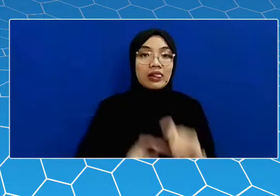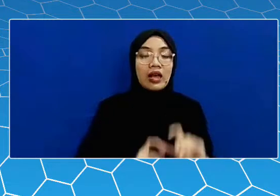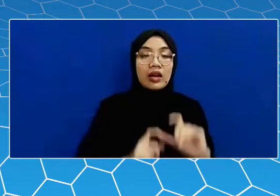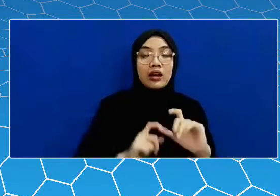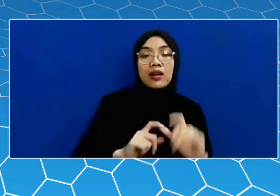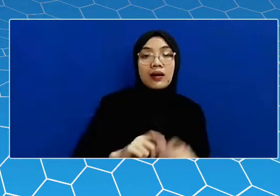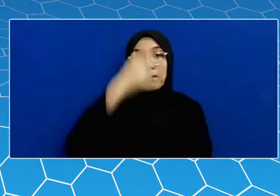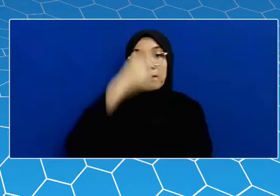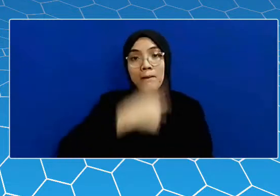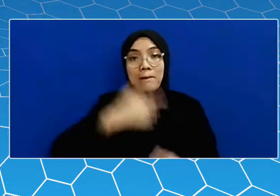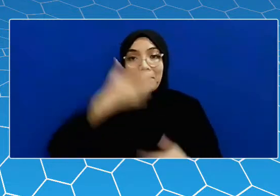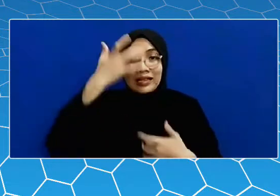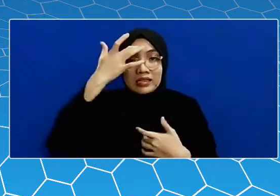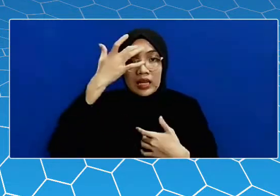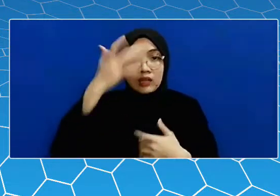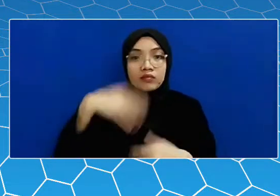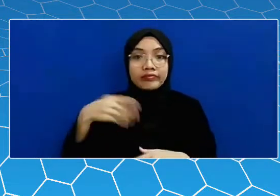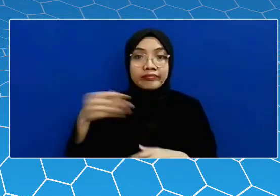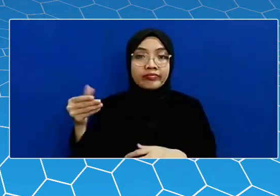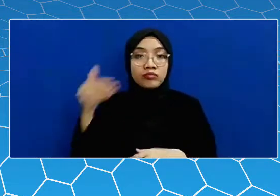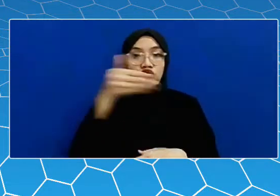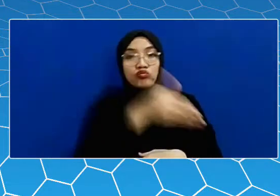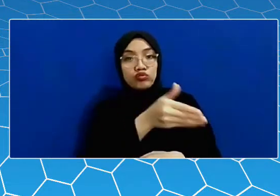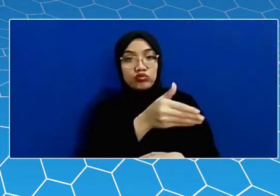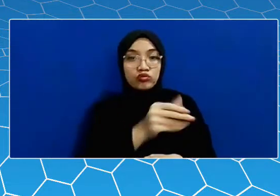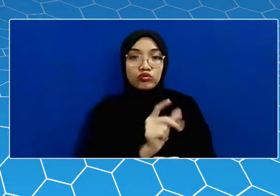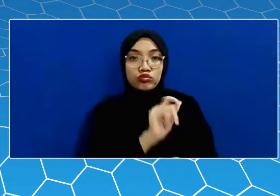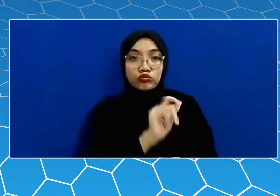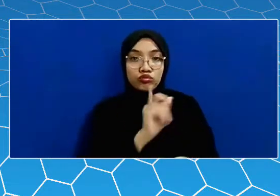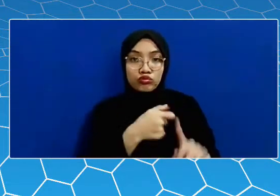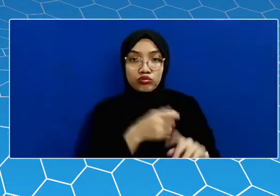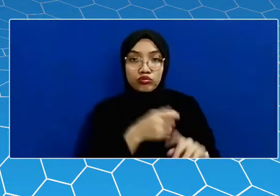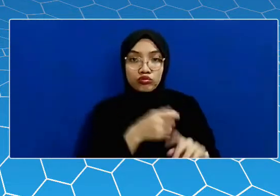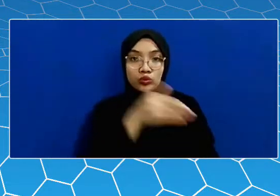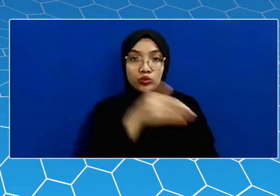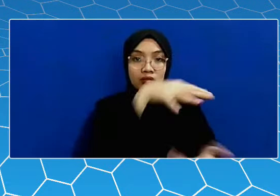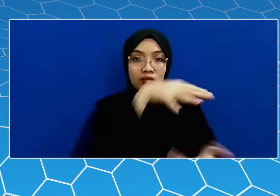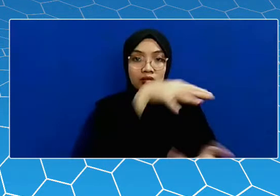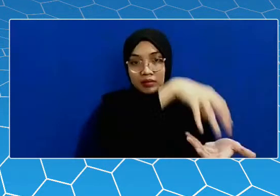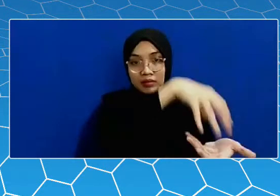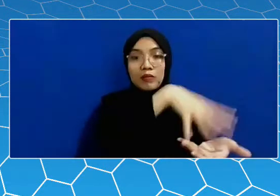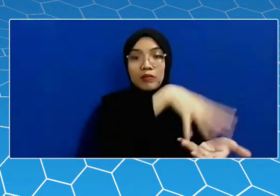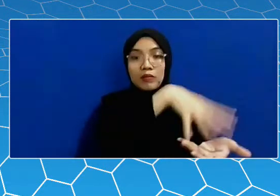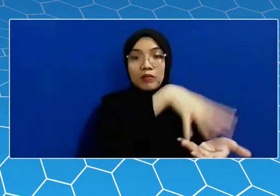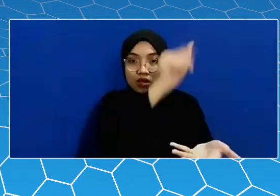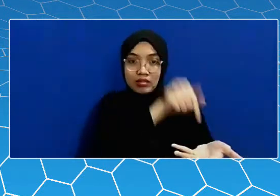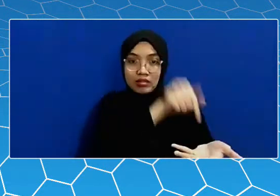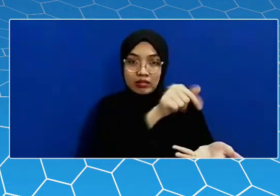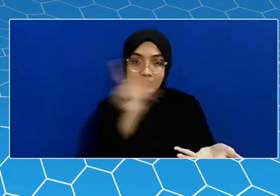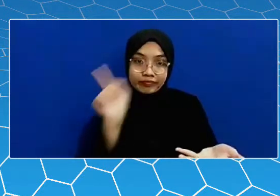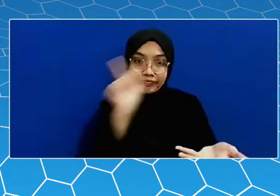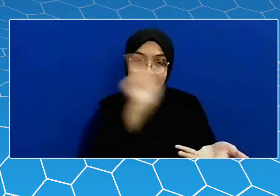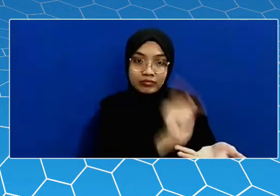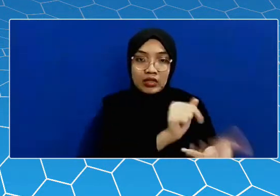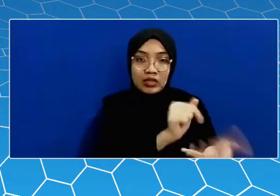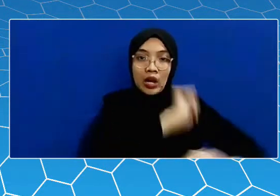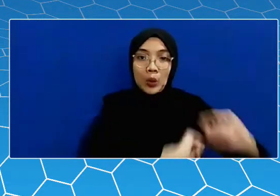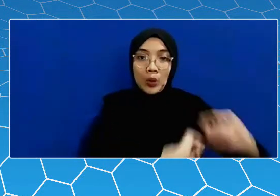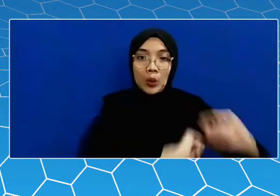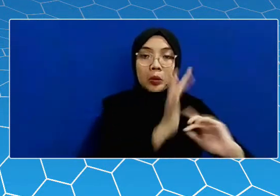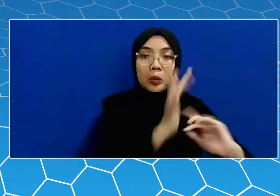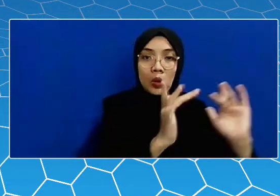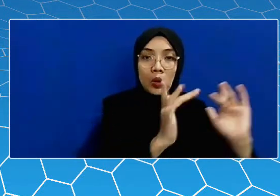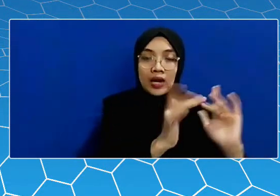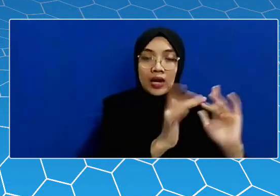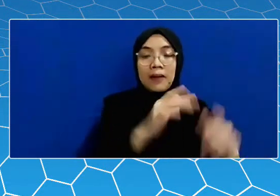a central hub, and all this is done virtually, and those patients are then directed